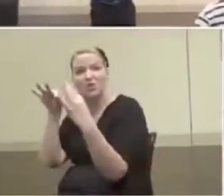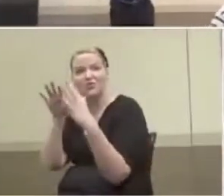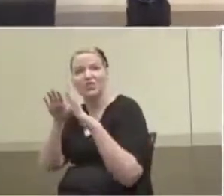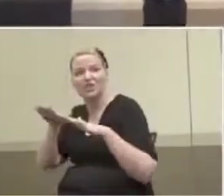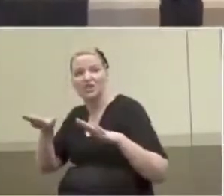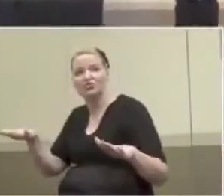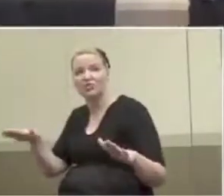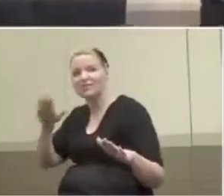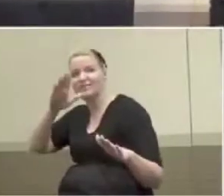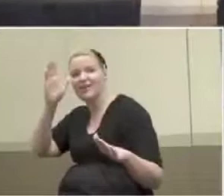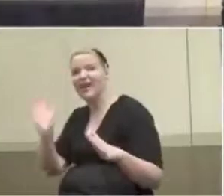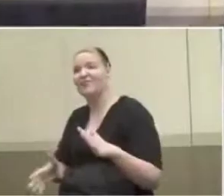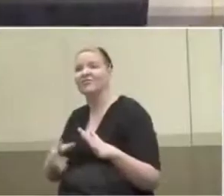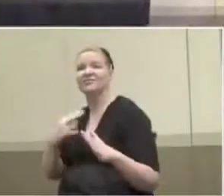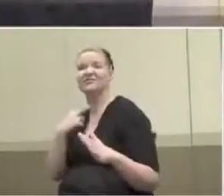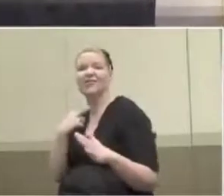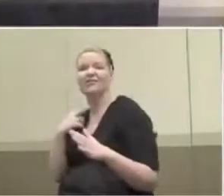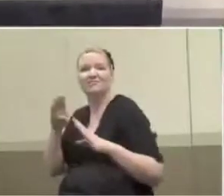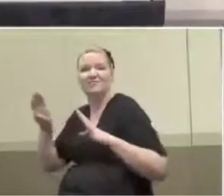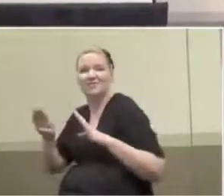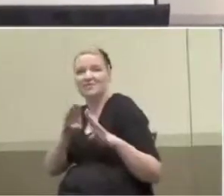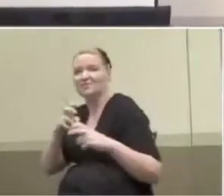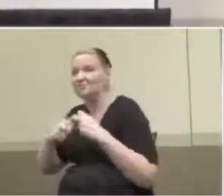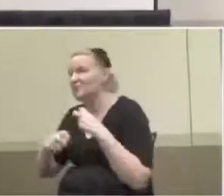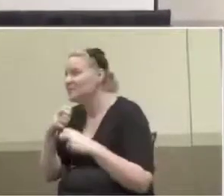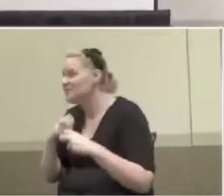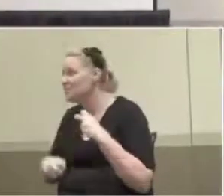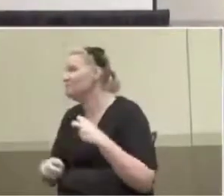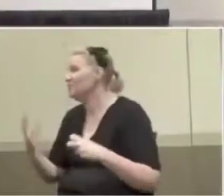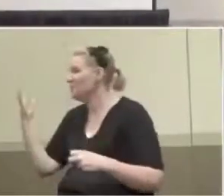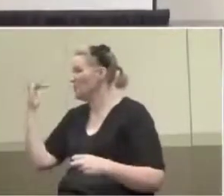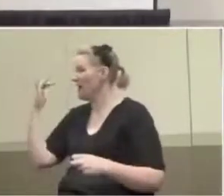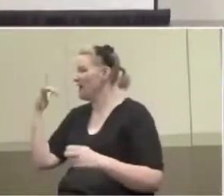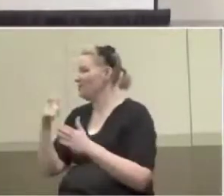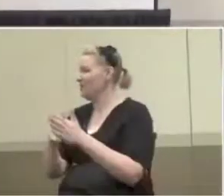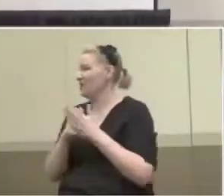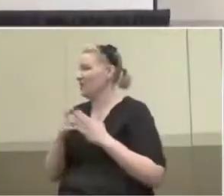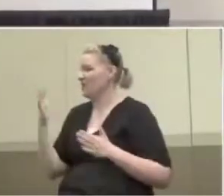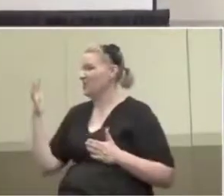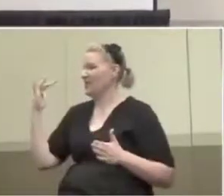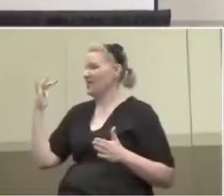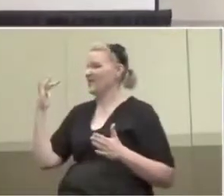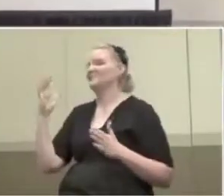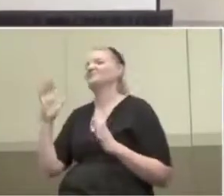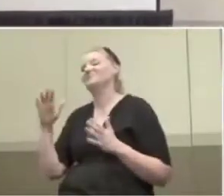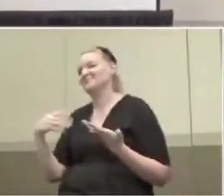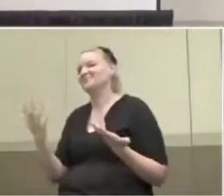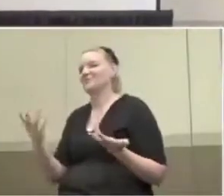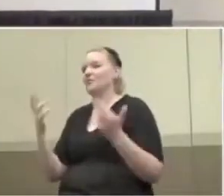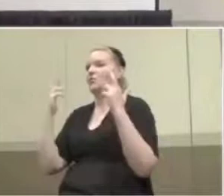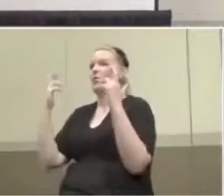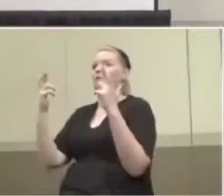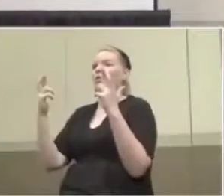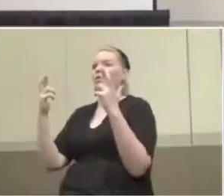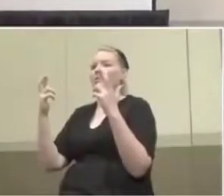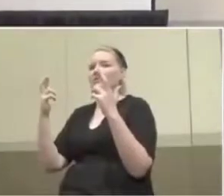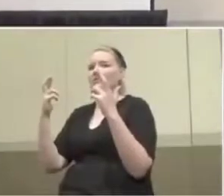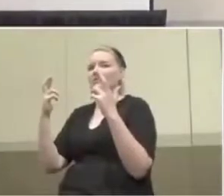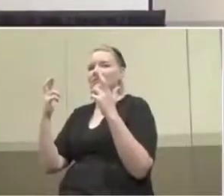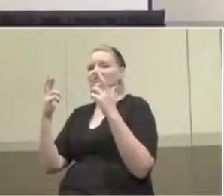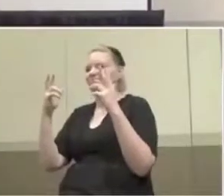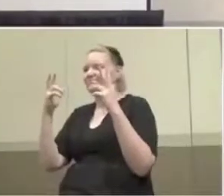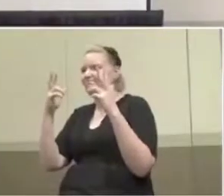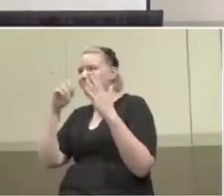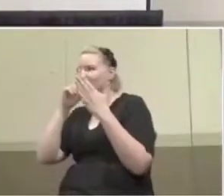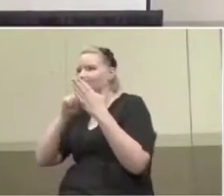some strange behavioral program. Why in the world do they need that? So hoping to be able to give insight so that